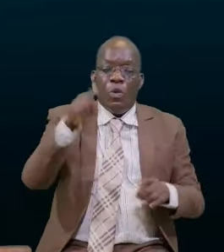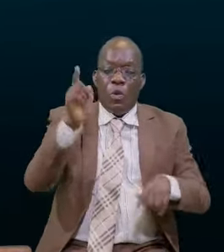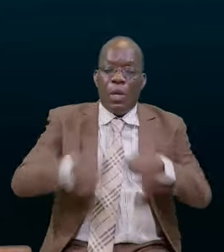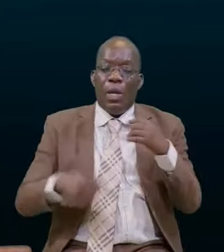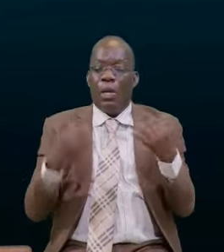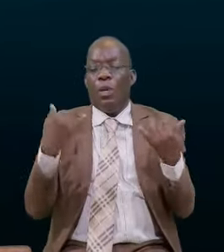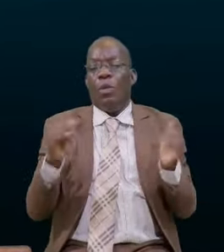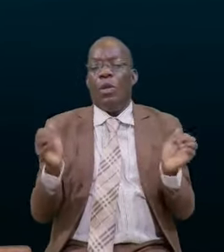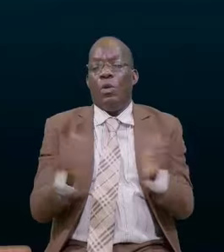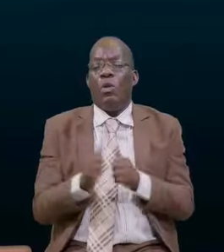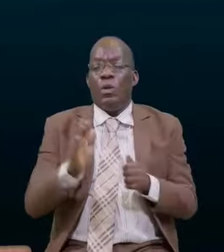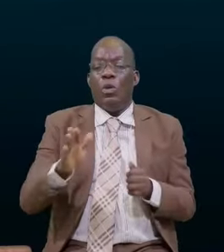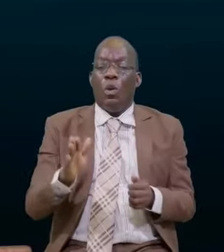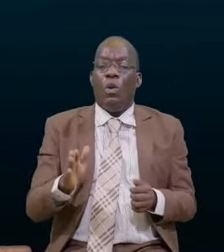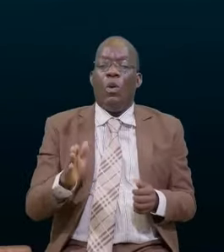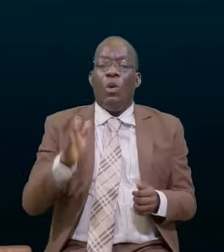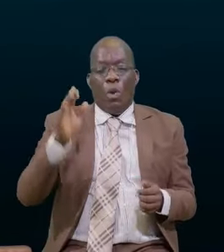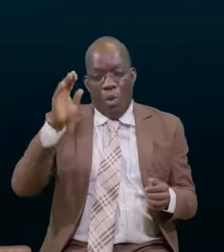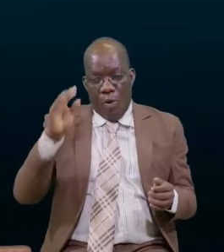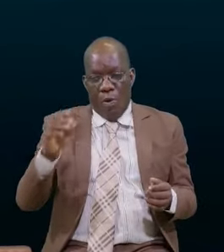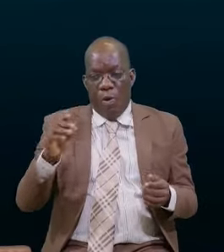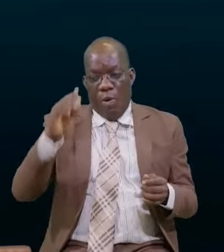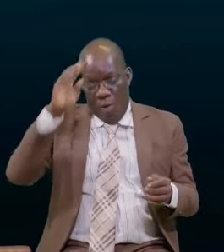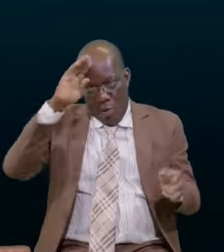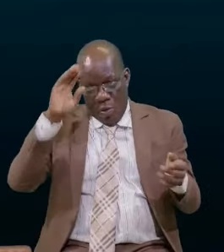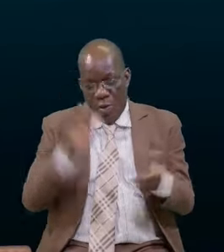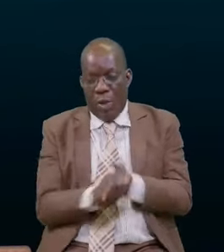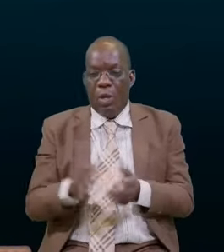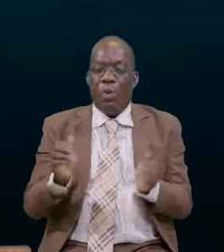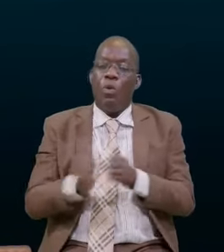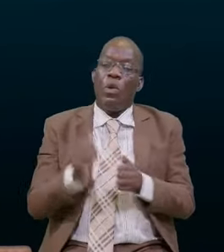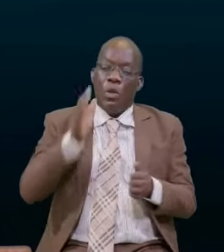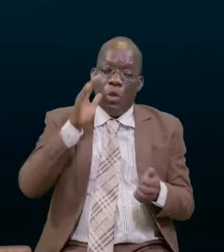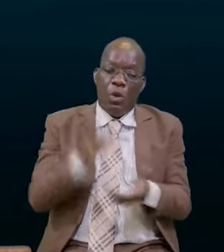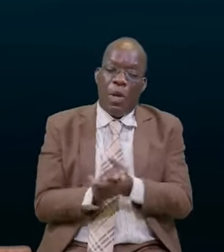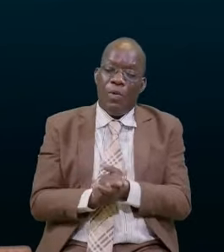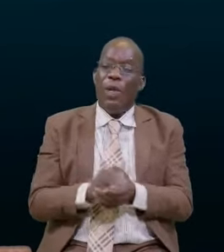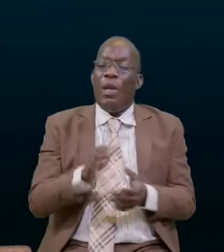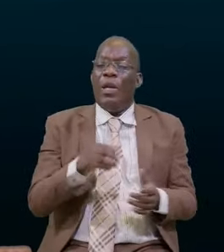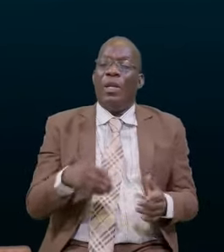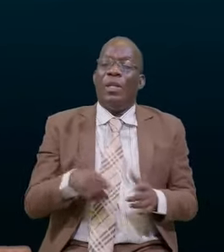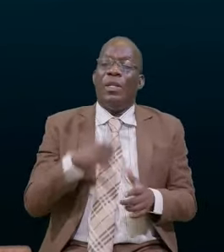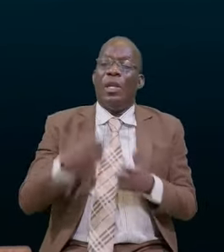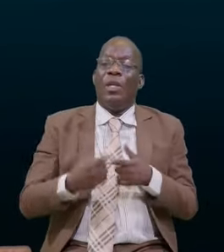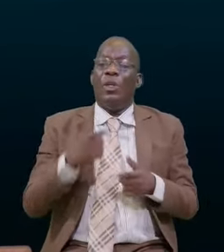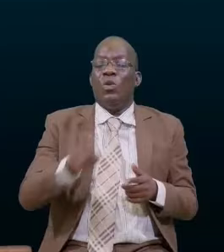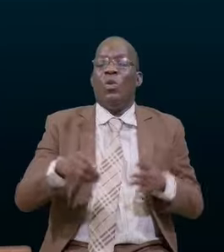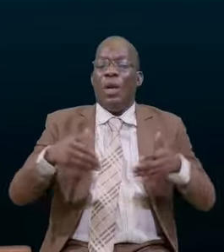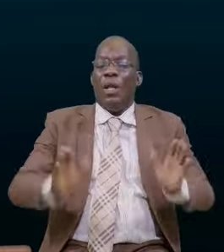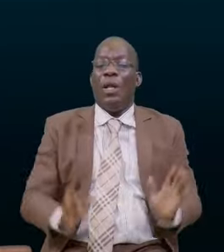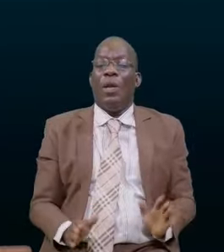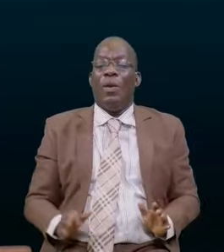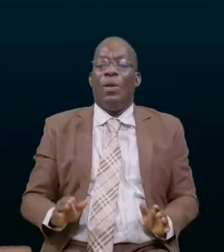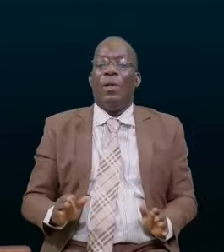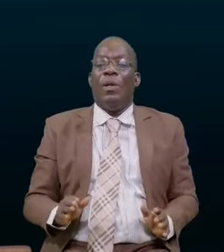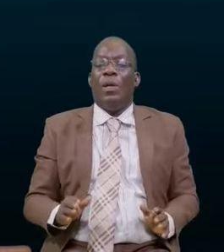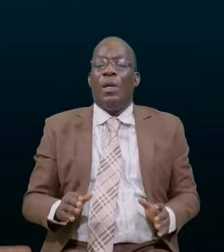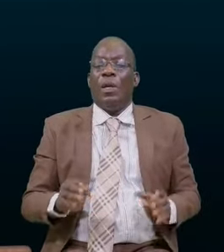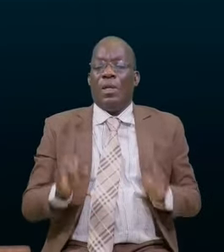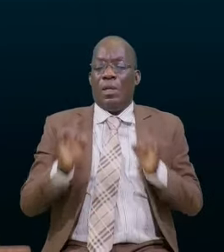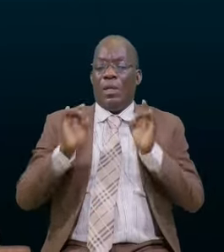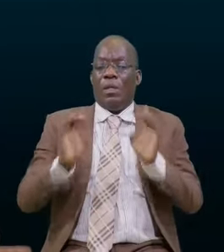you wake up in the morning there's hatred there is bitterness because of the root of